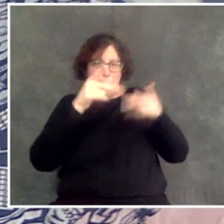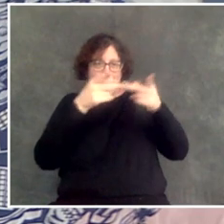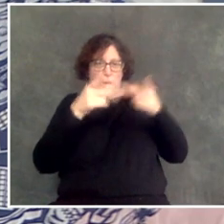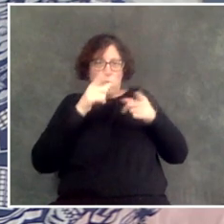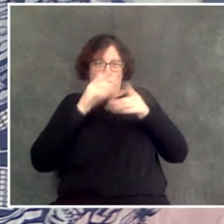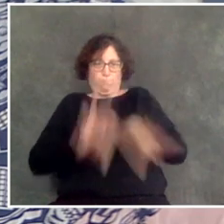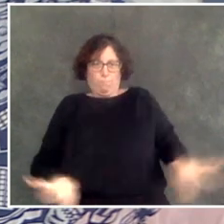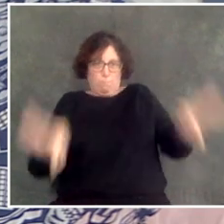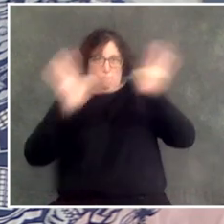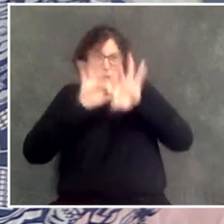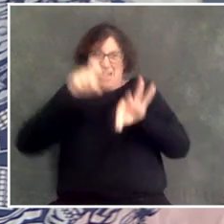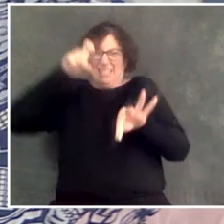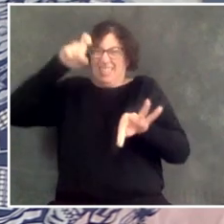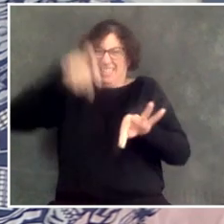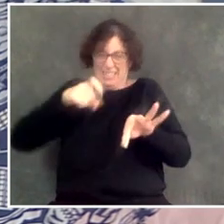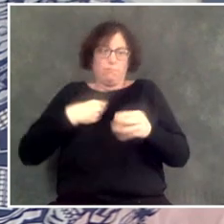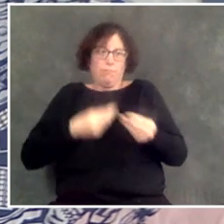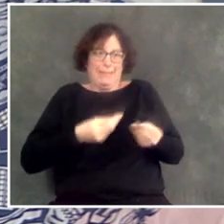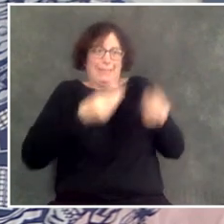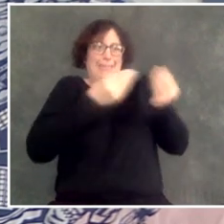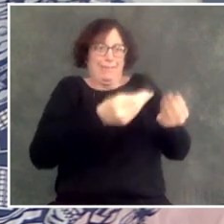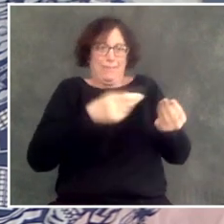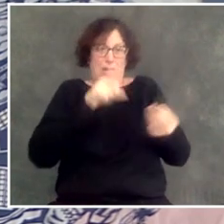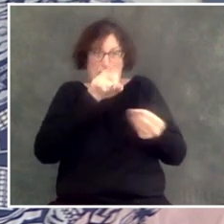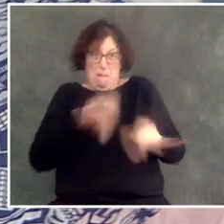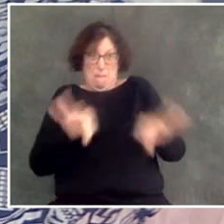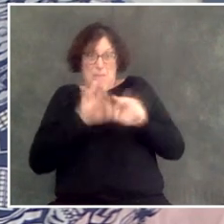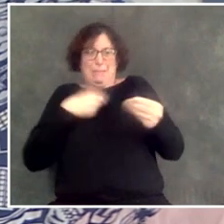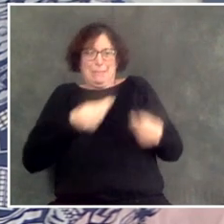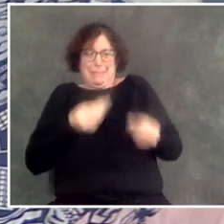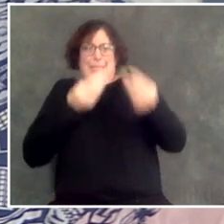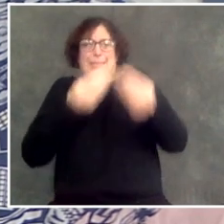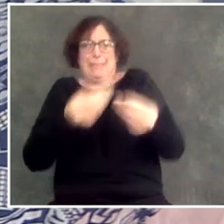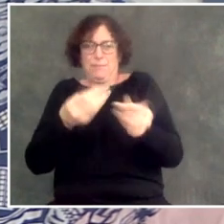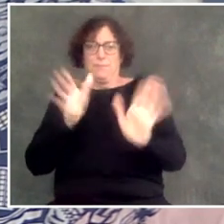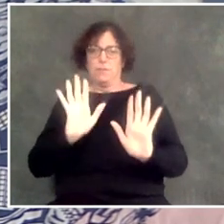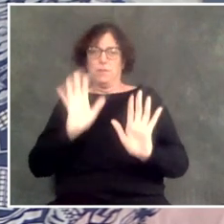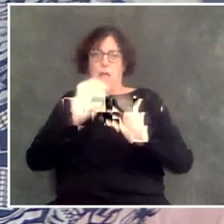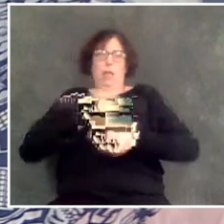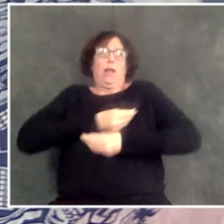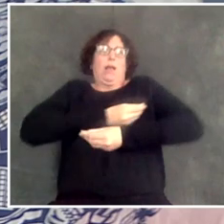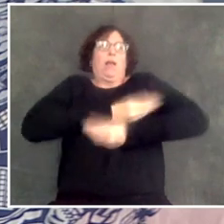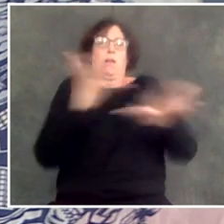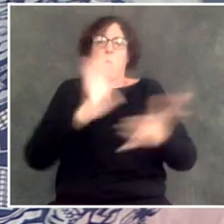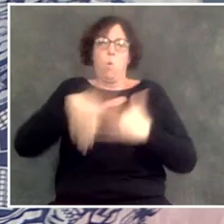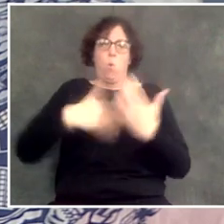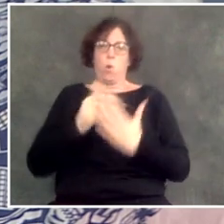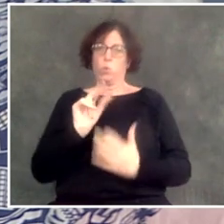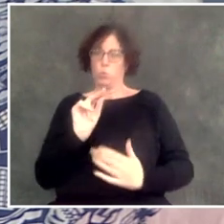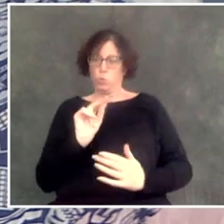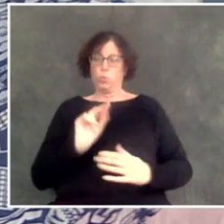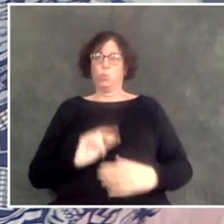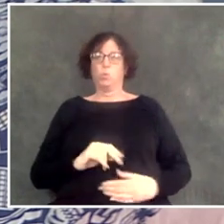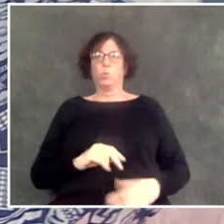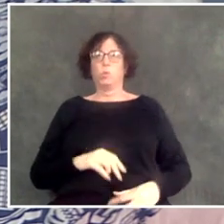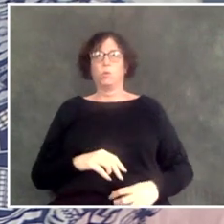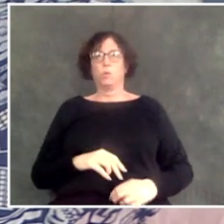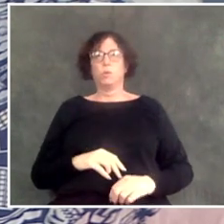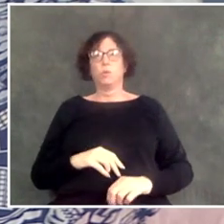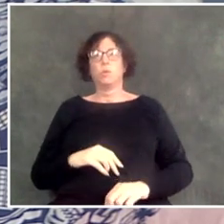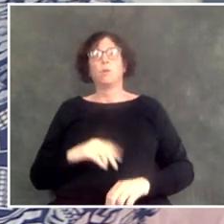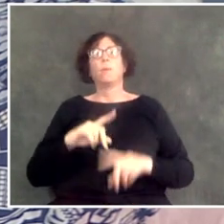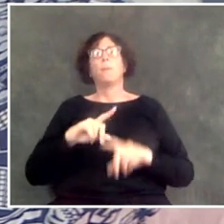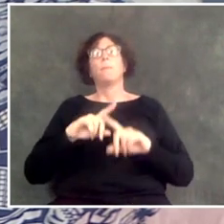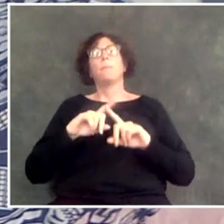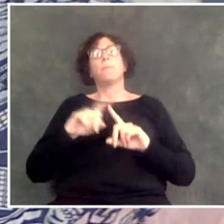if they've come here to help us. But I think what you're going to see is the vast majority of people who signed up for that profession intended to save